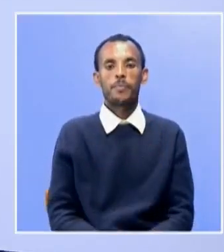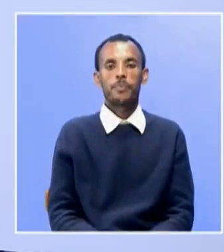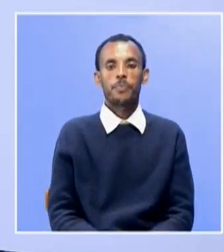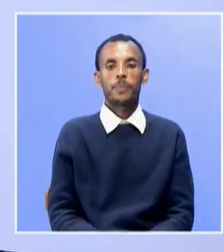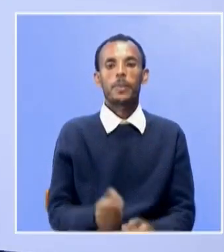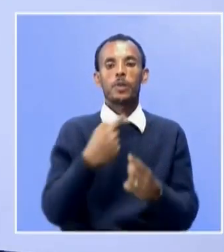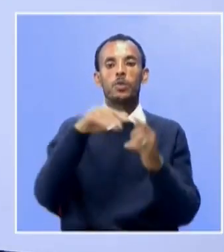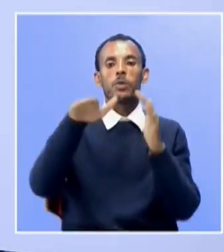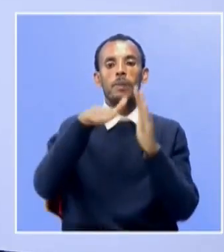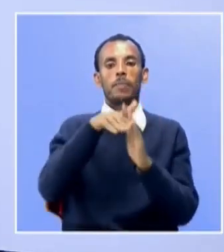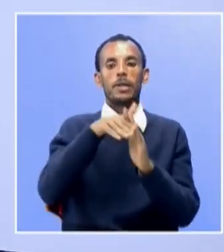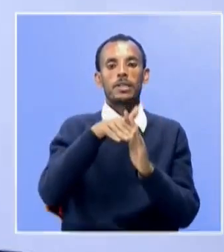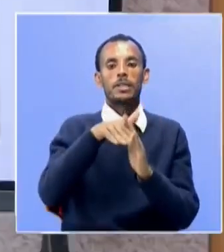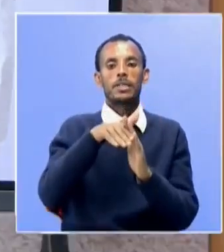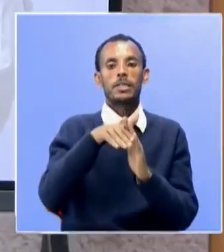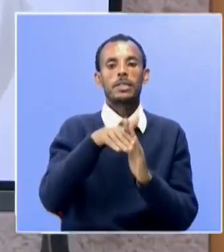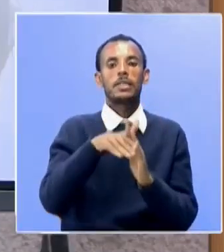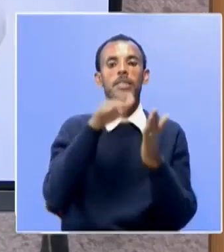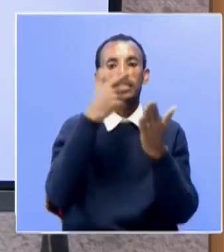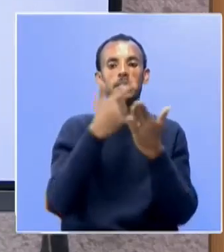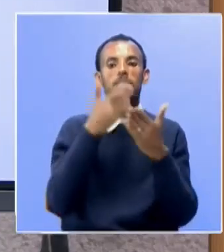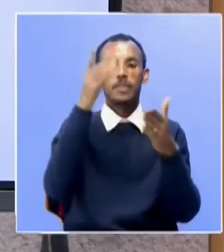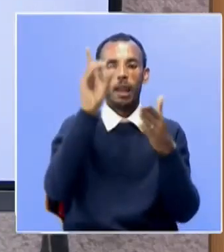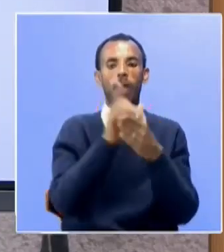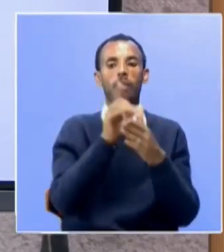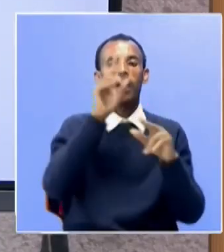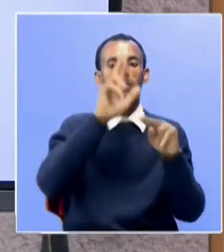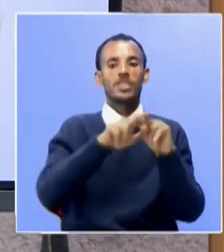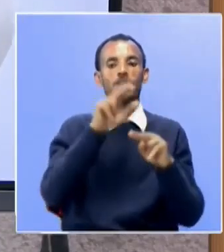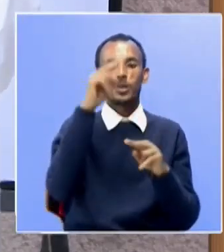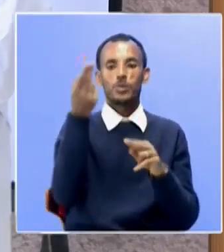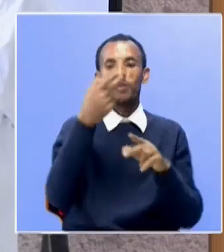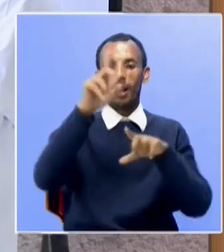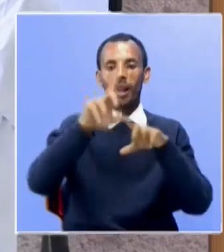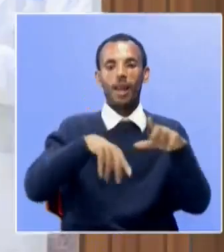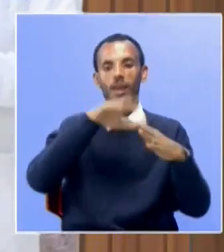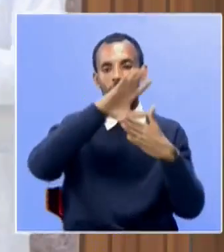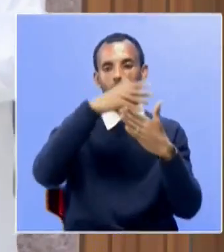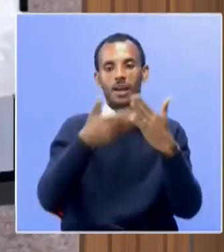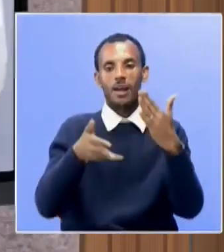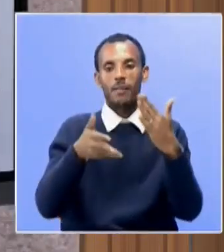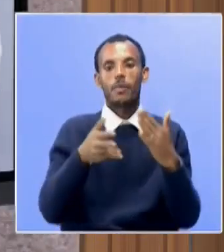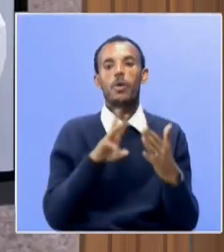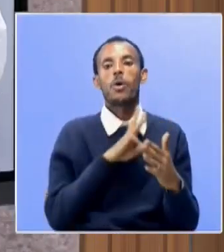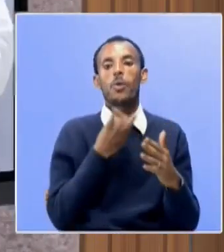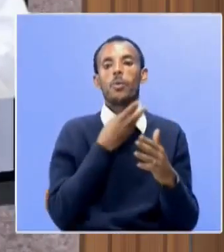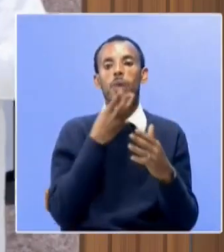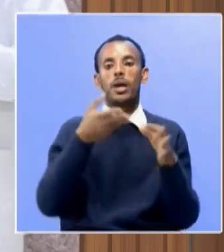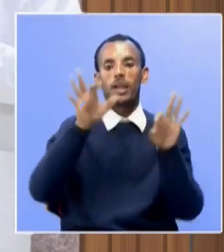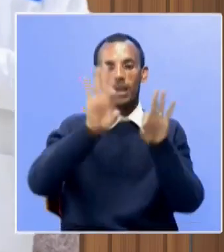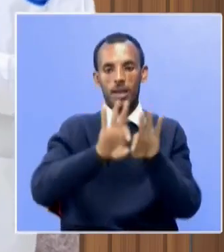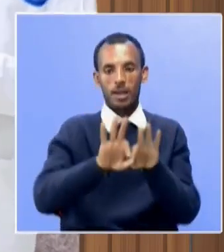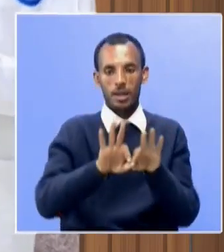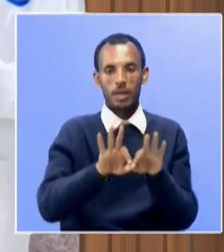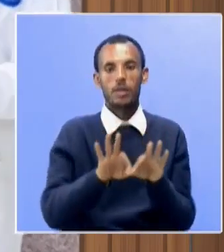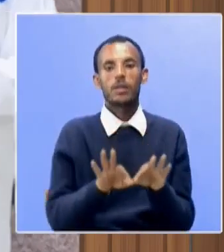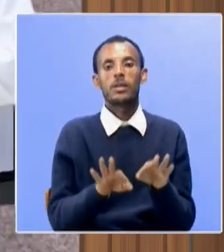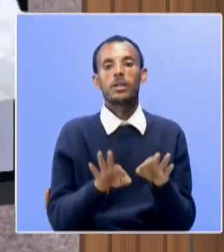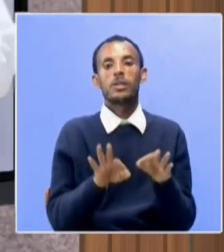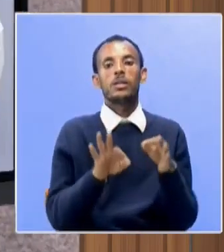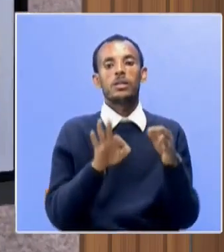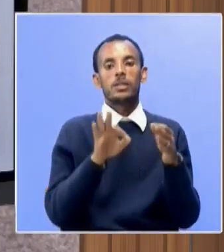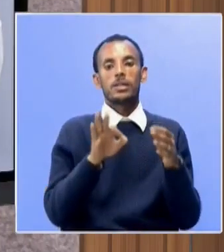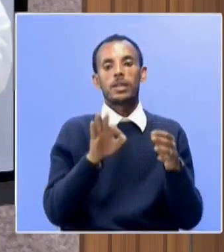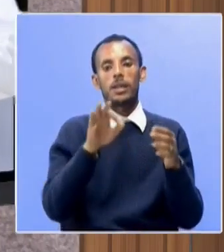To represent this data set using line graph, we need two axes, horizontal and